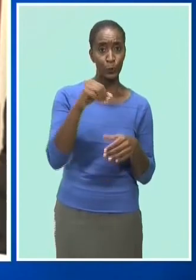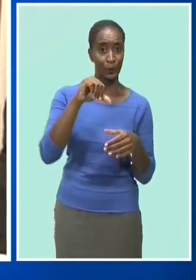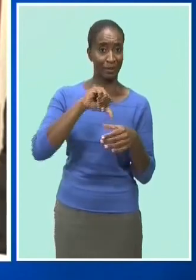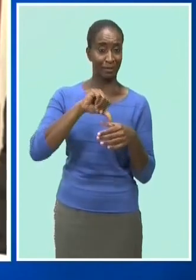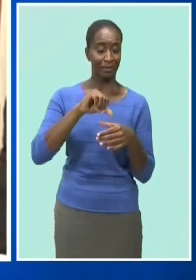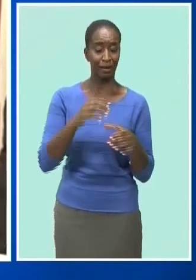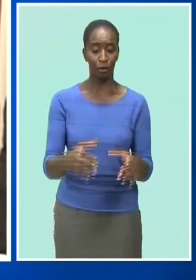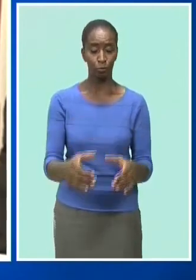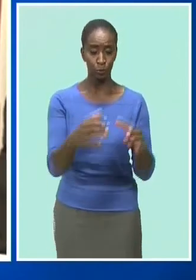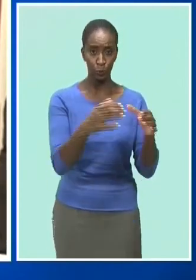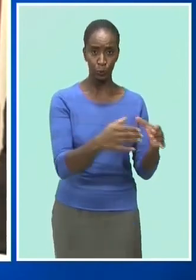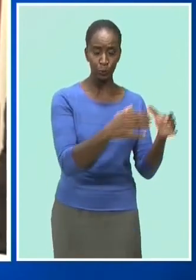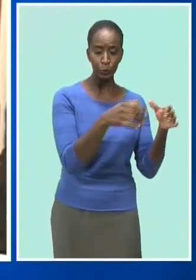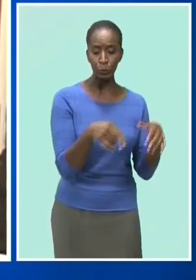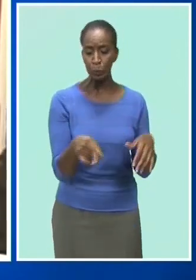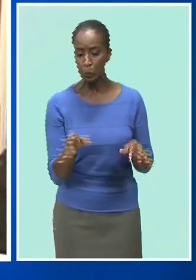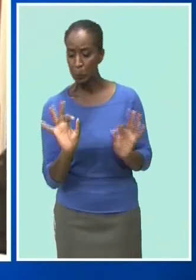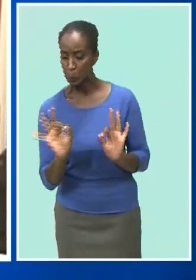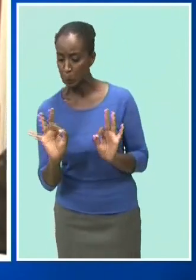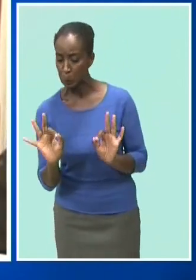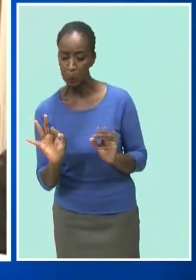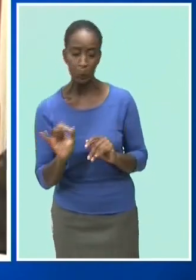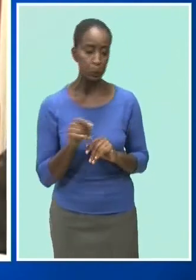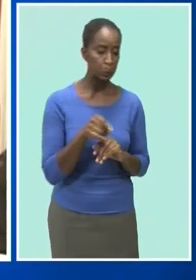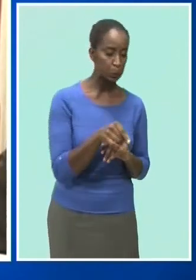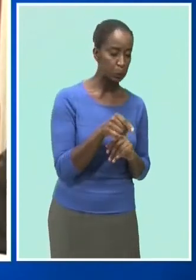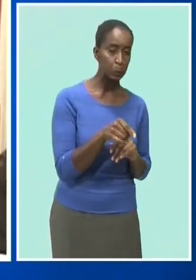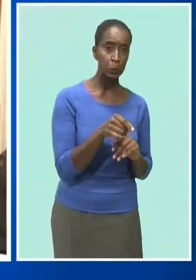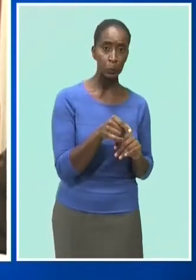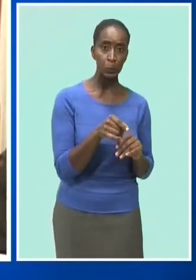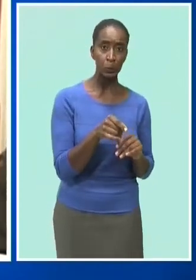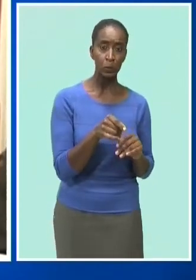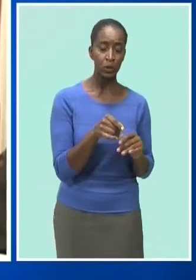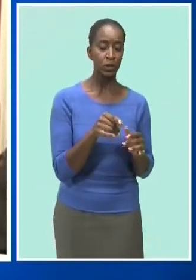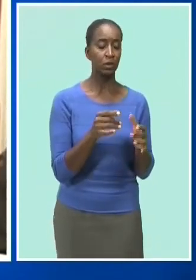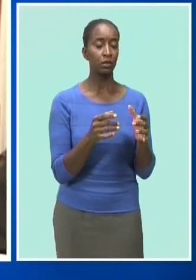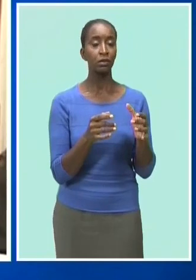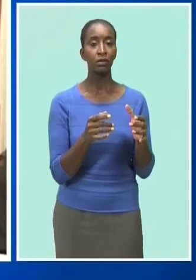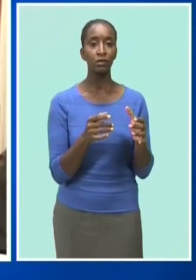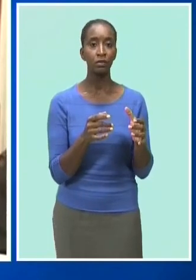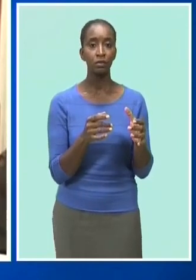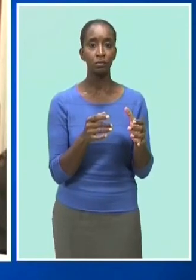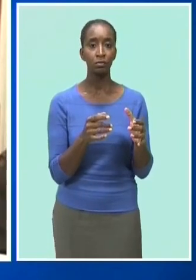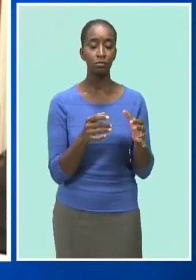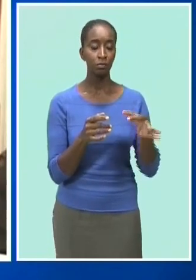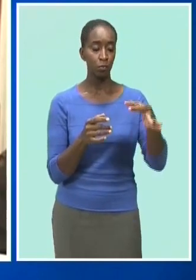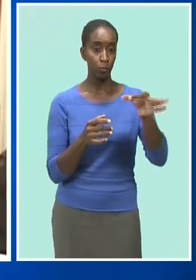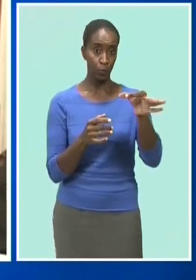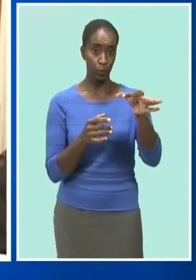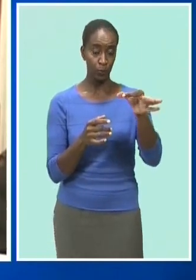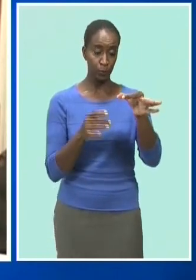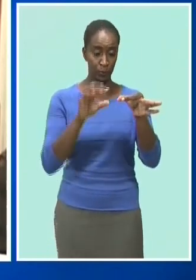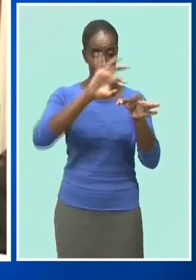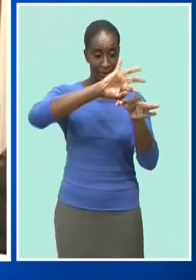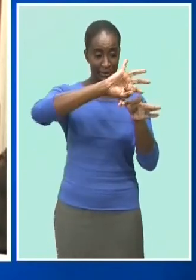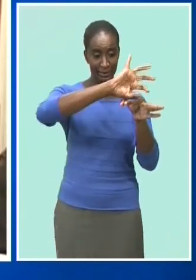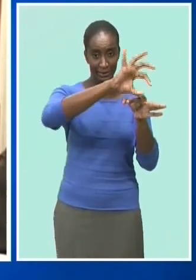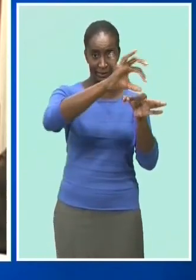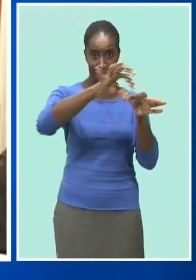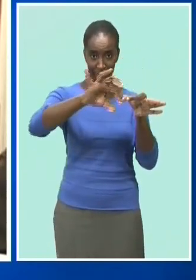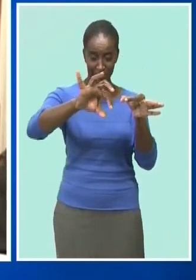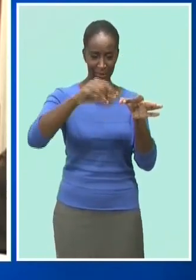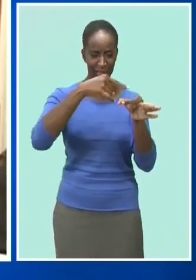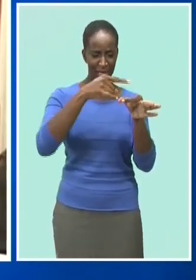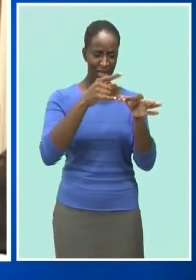negligible damage, and the other having the area where the gas head normally connects the bottle,